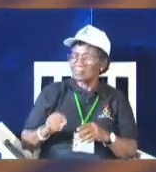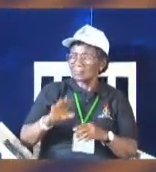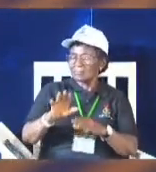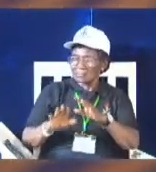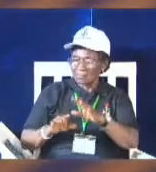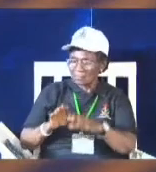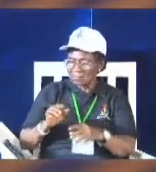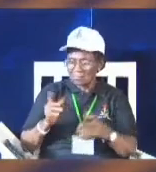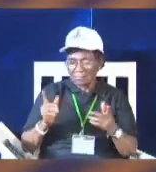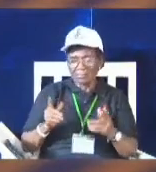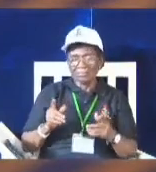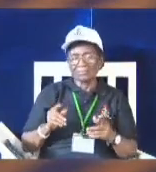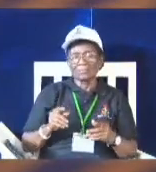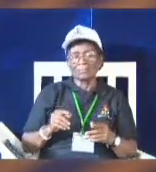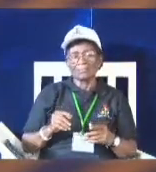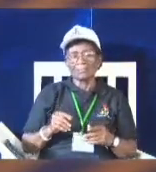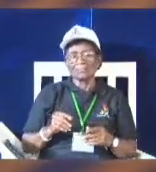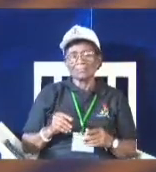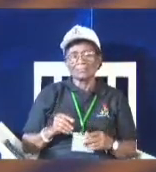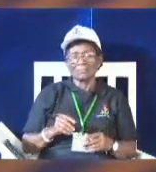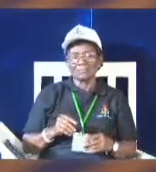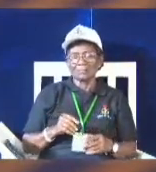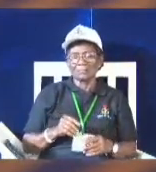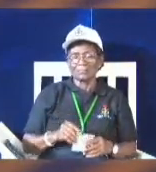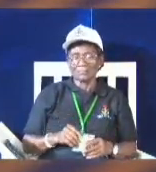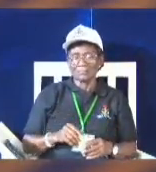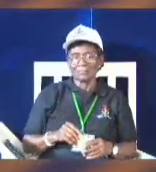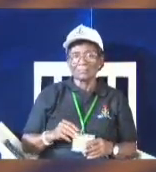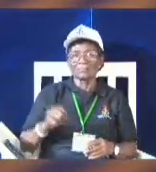oh, thou creature of God,